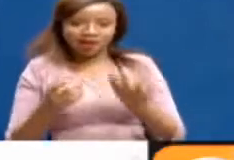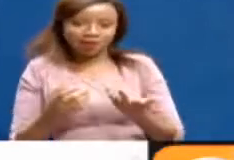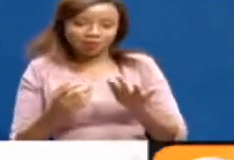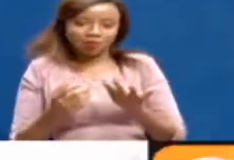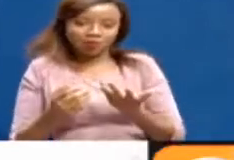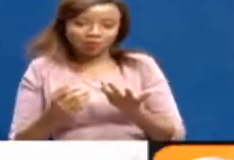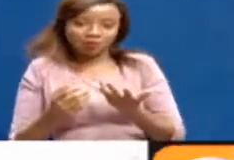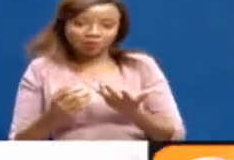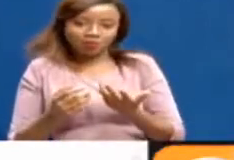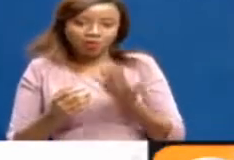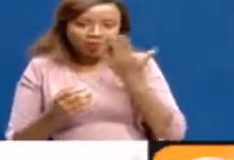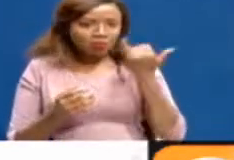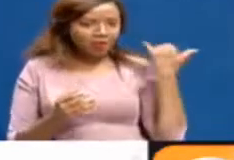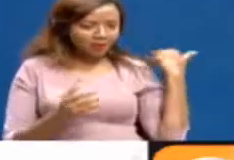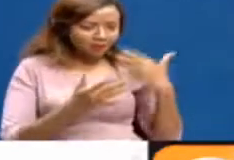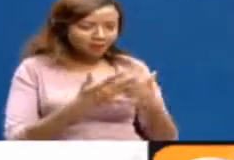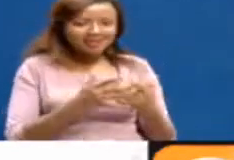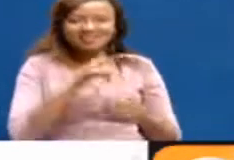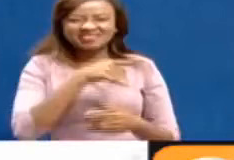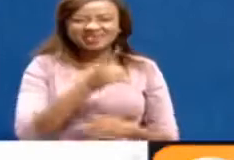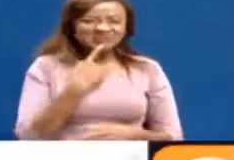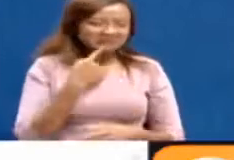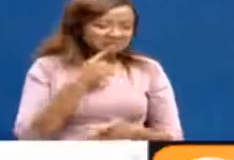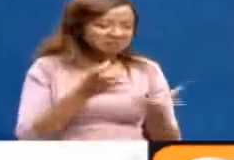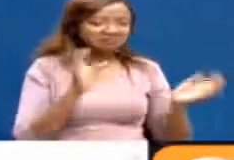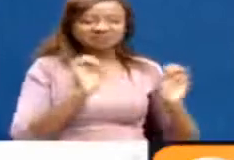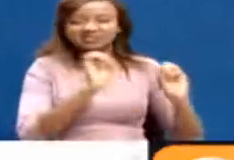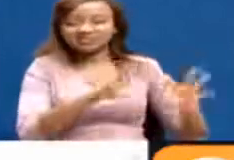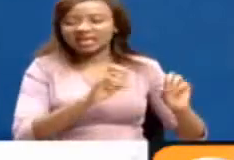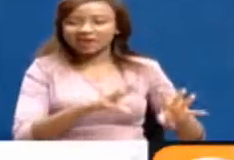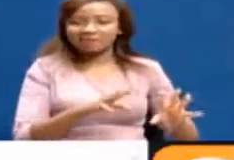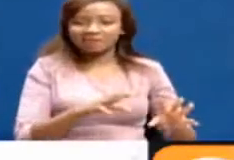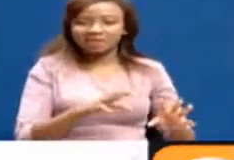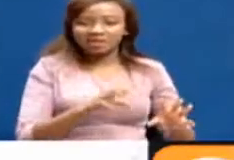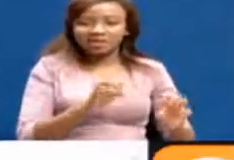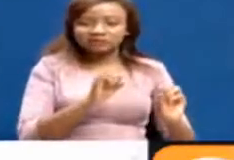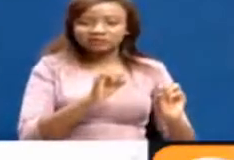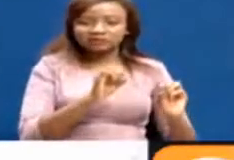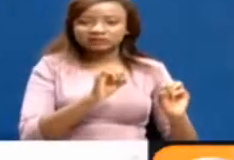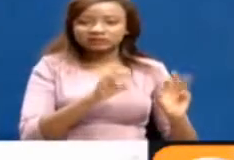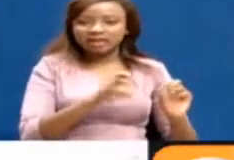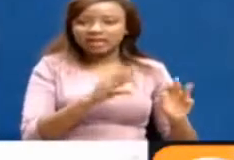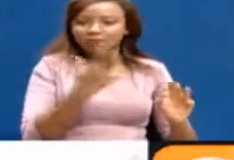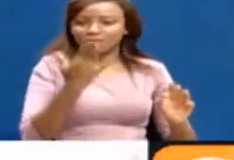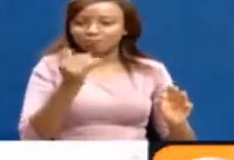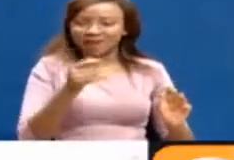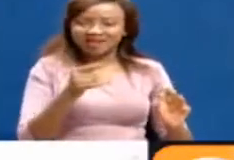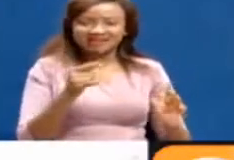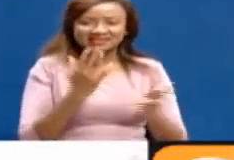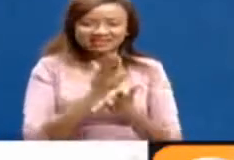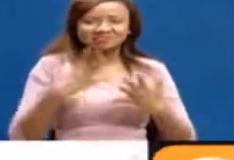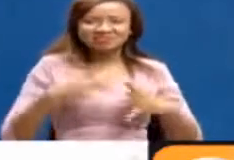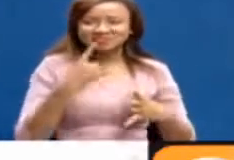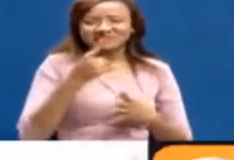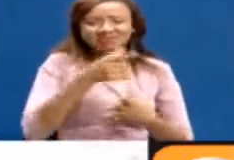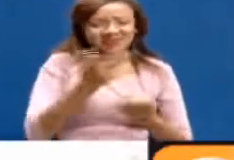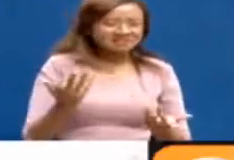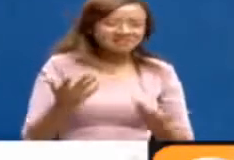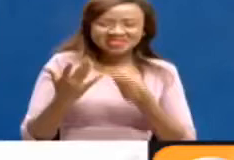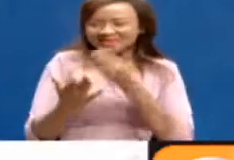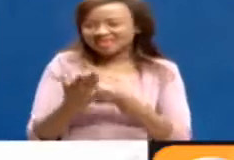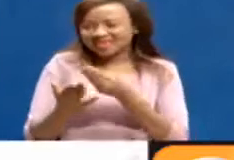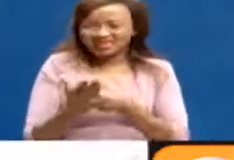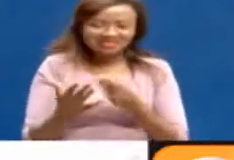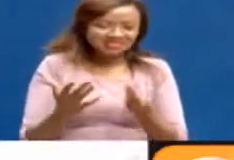them were even called informal, not just because of the kind of job they do, but because of where they put their money under the pillow, and they're not in any formal structure. Right